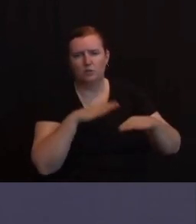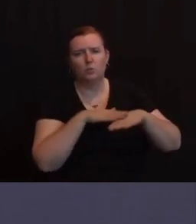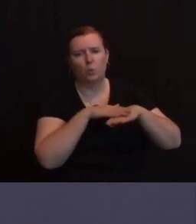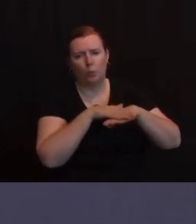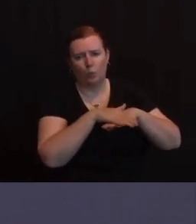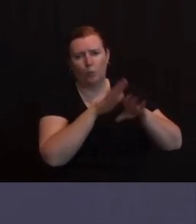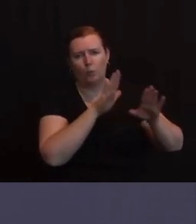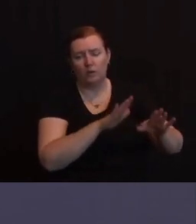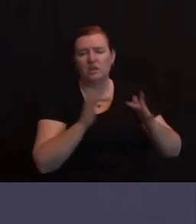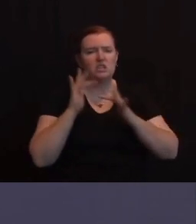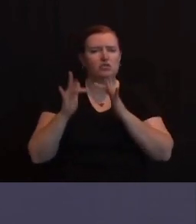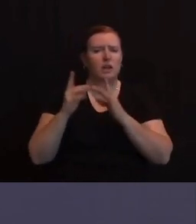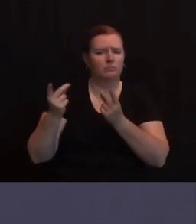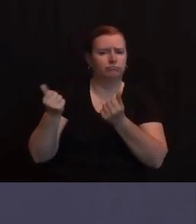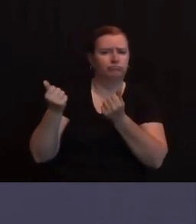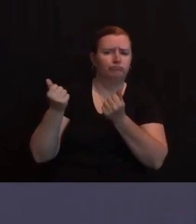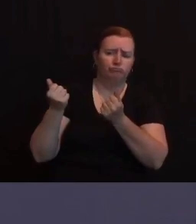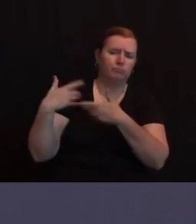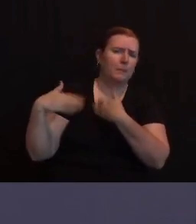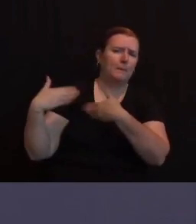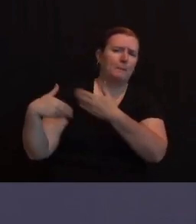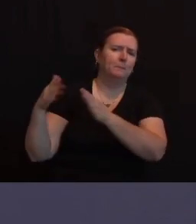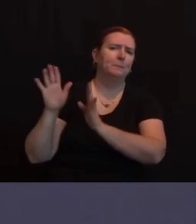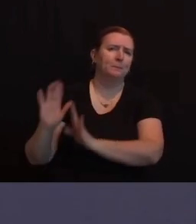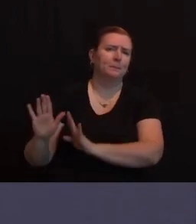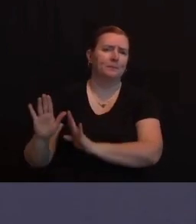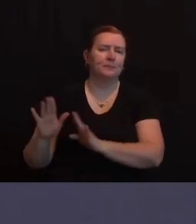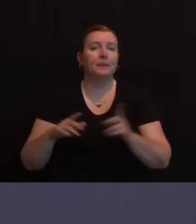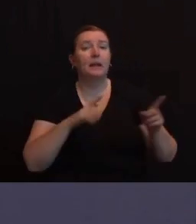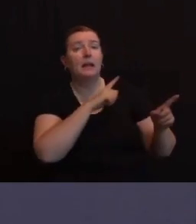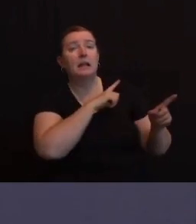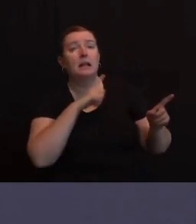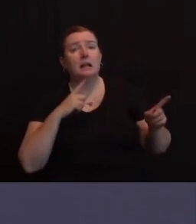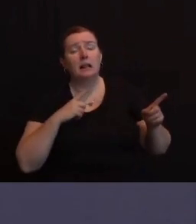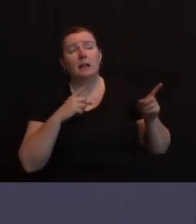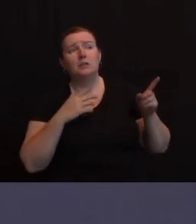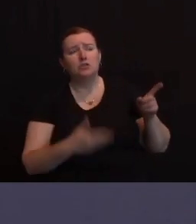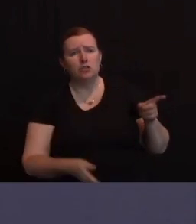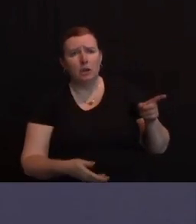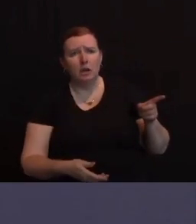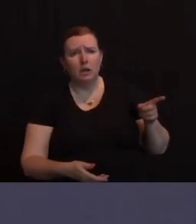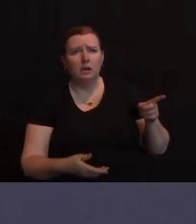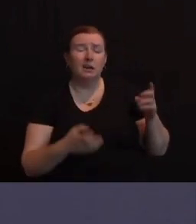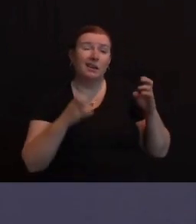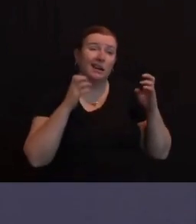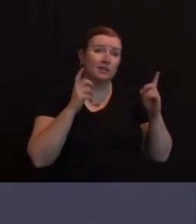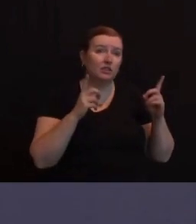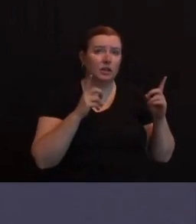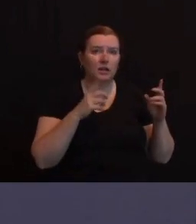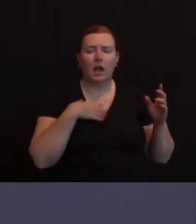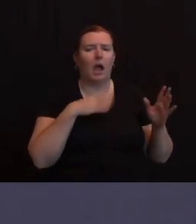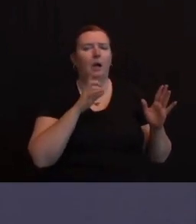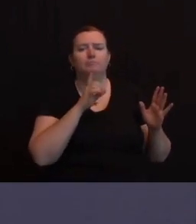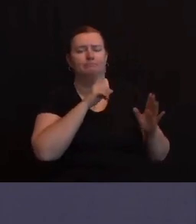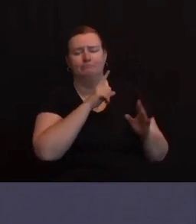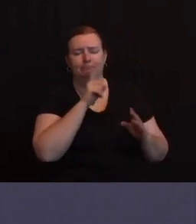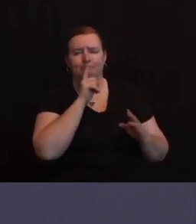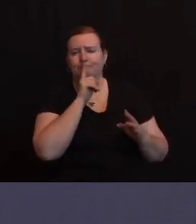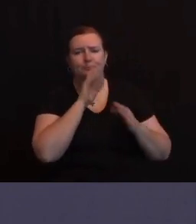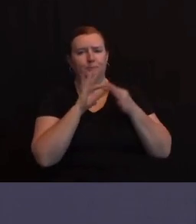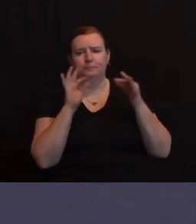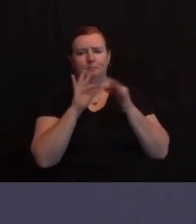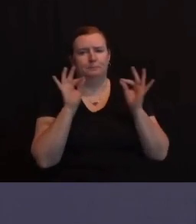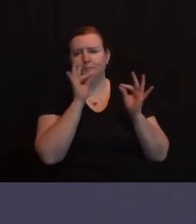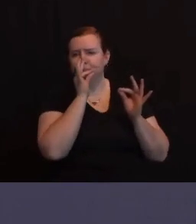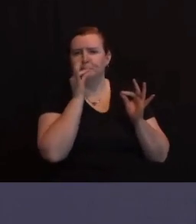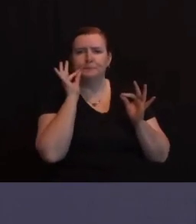Again, I'm not going to comment on the legislation because we don't comment on it. You said, well, with a rising